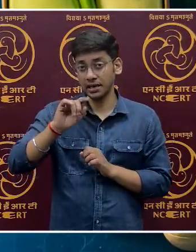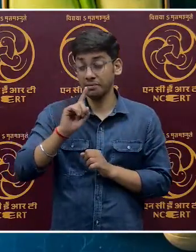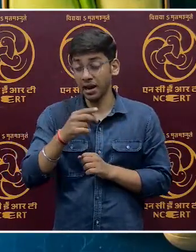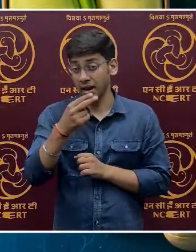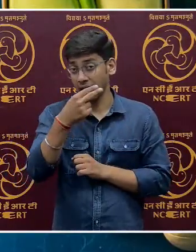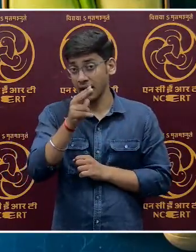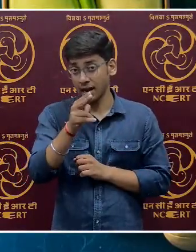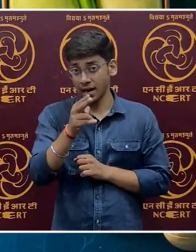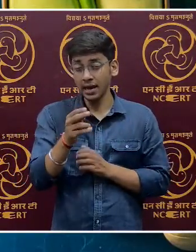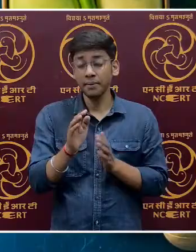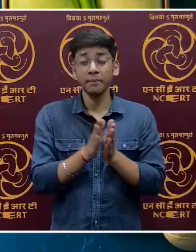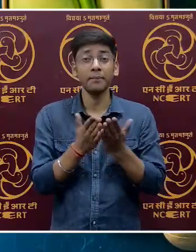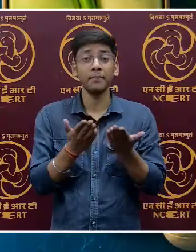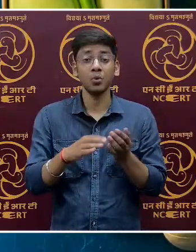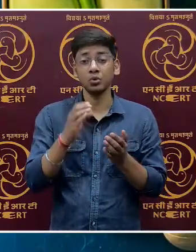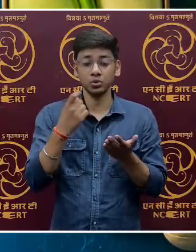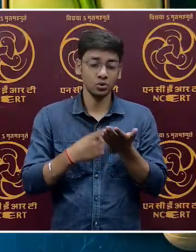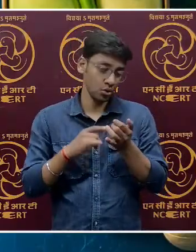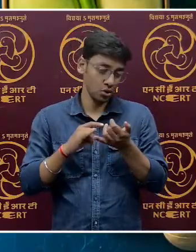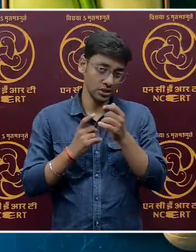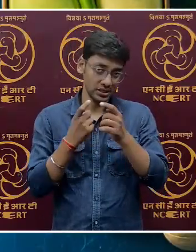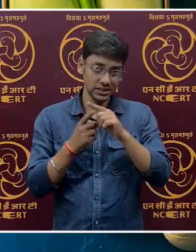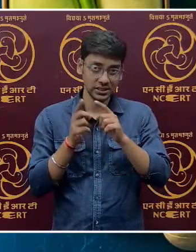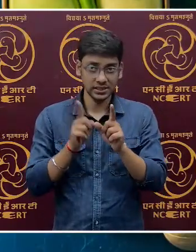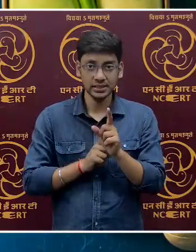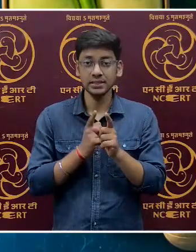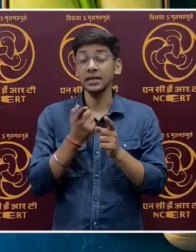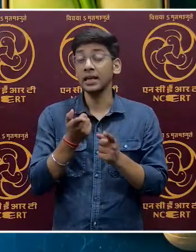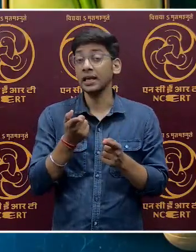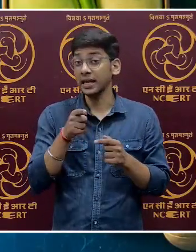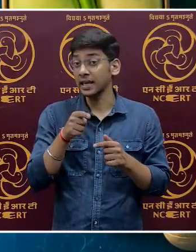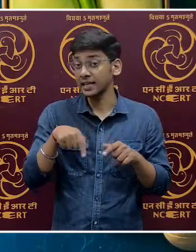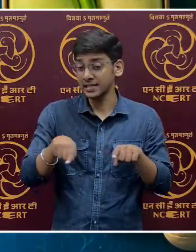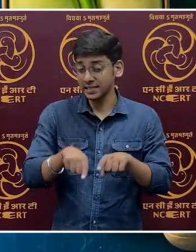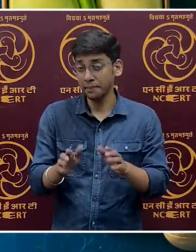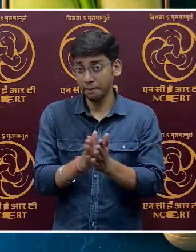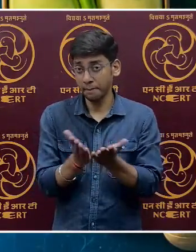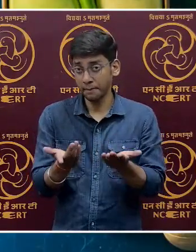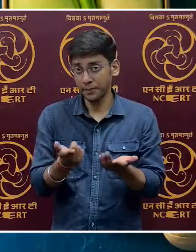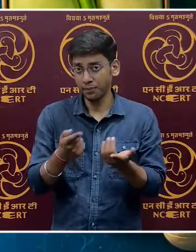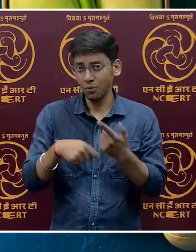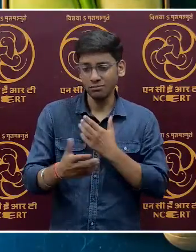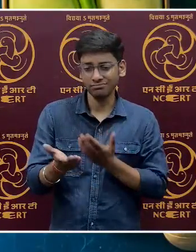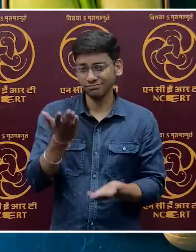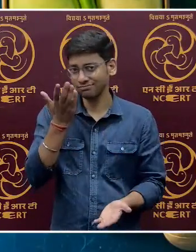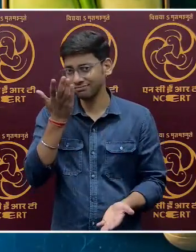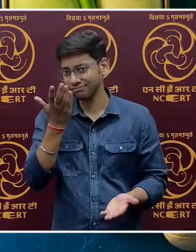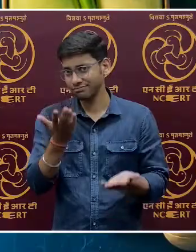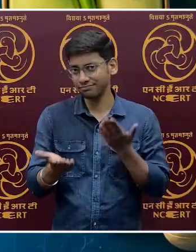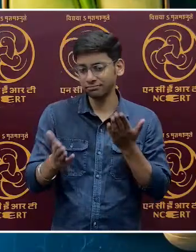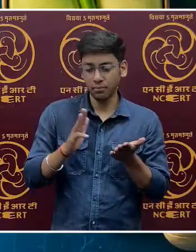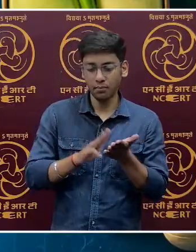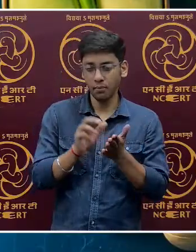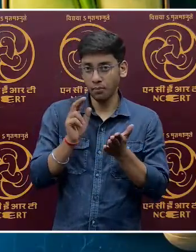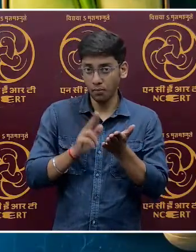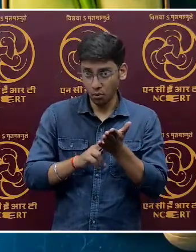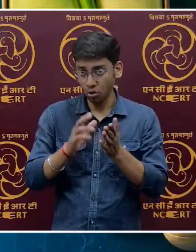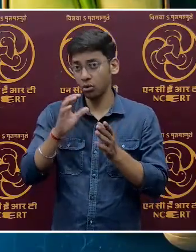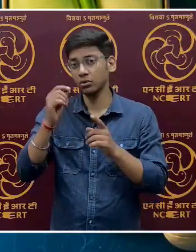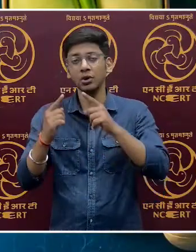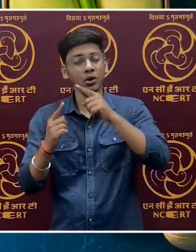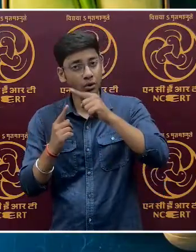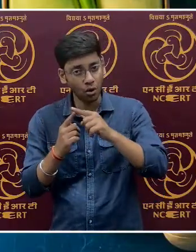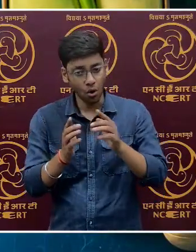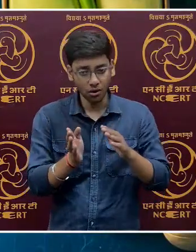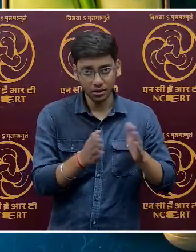of the textbook is also Curiosity, and in that we are been going to work on the comparison of the monocot and dicot seeds.